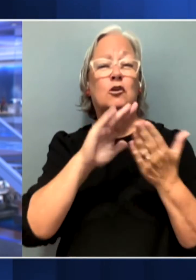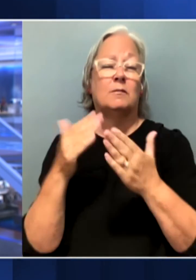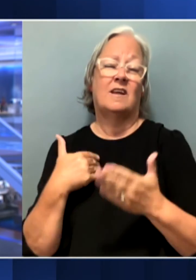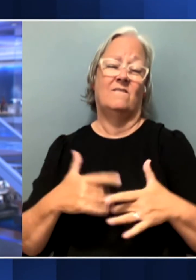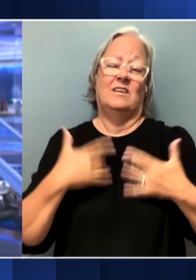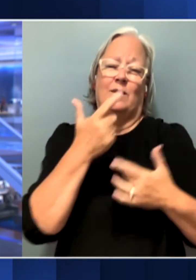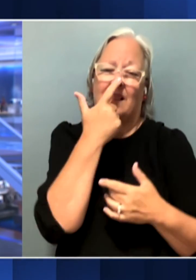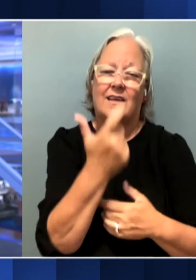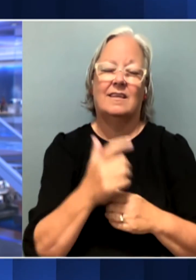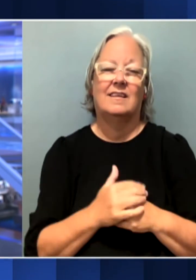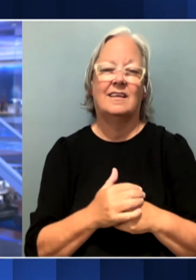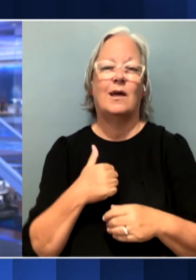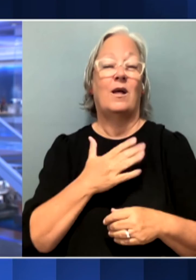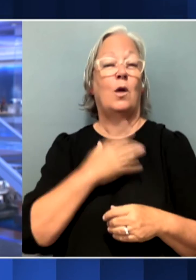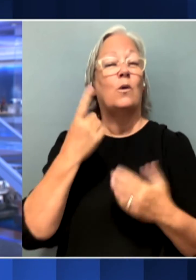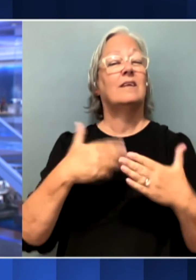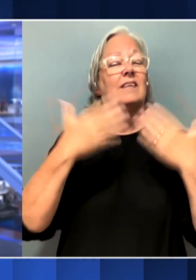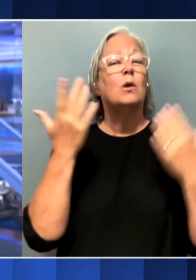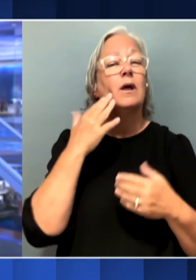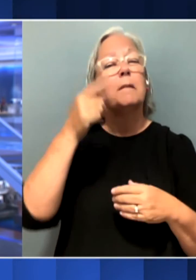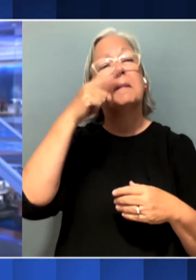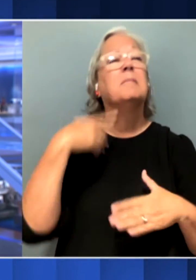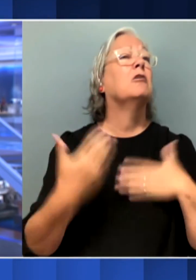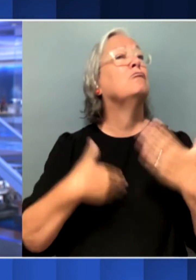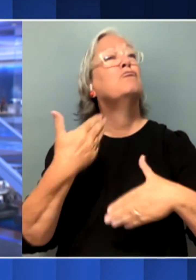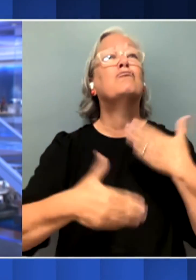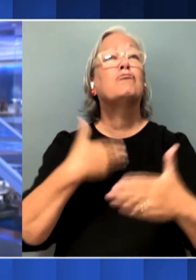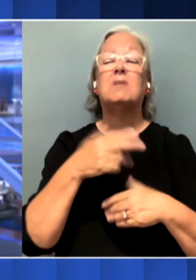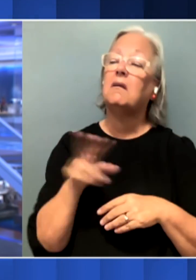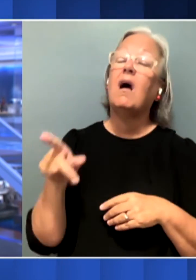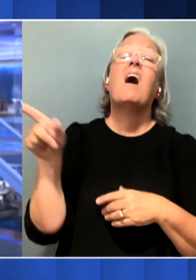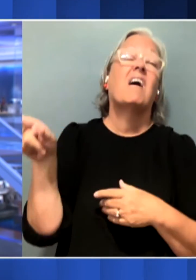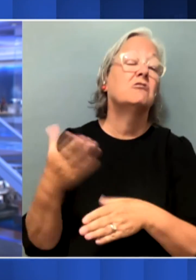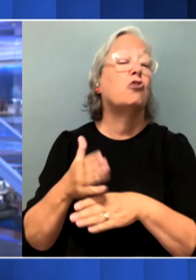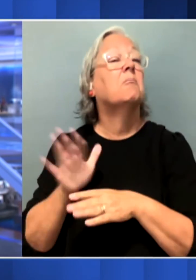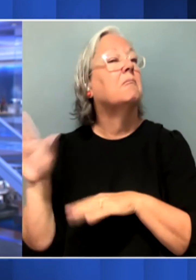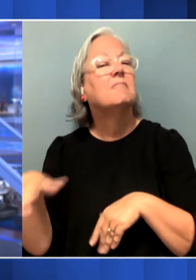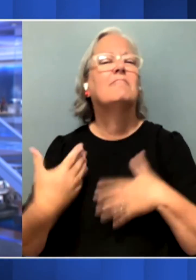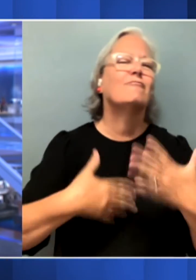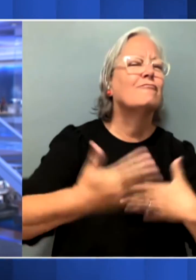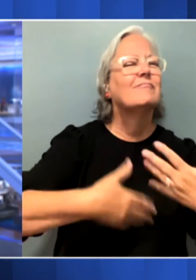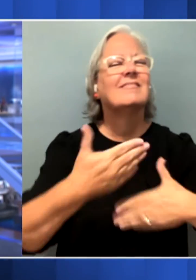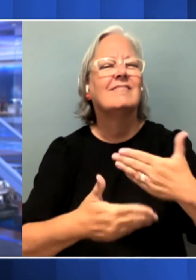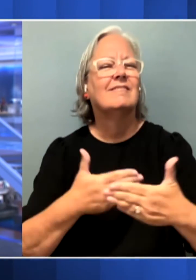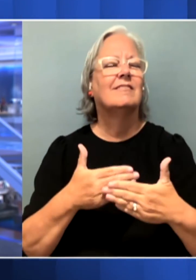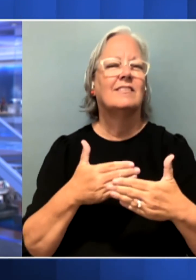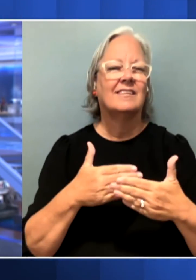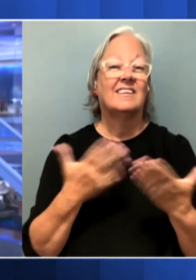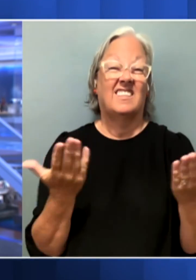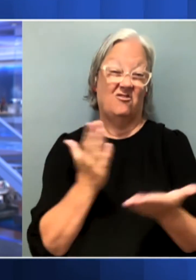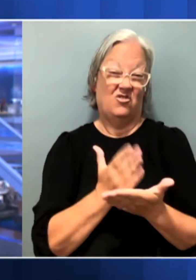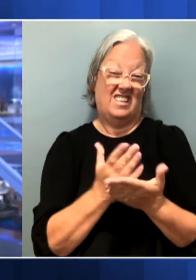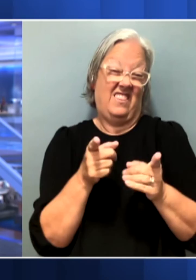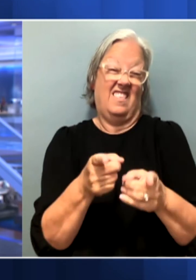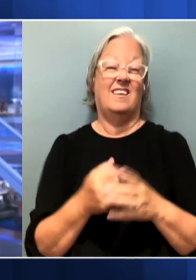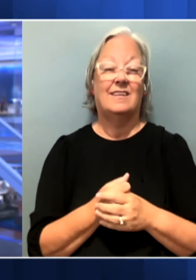But I would love for a day when people go about their day around us and they're like, that's a job, and they keep going, because that's what it is when it comes down to it. So it's so embedded